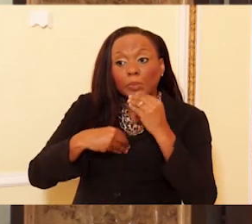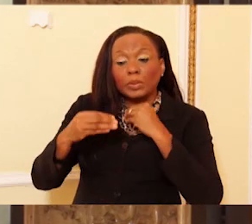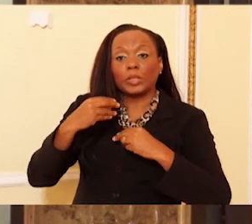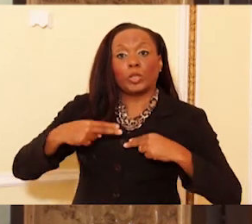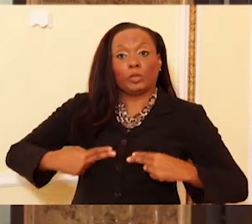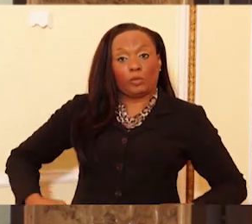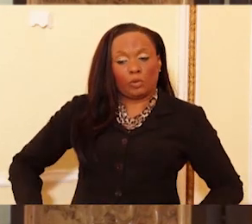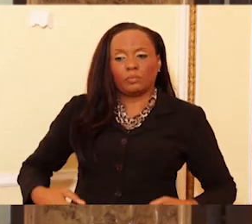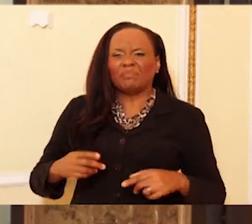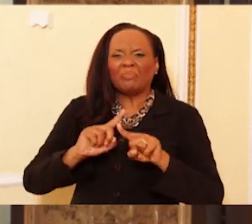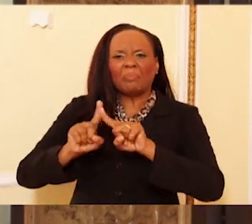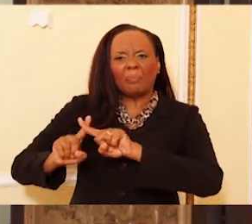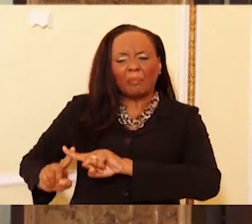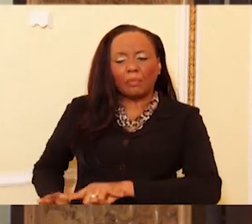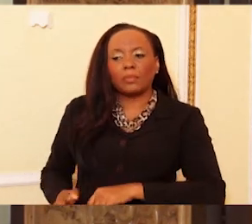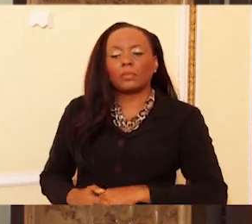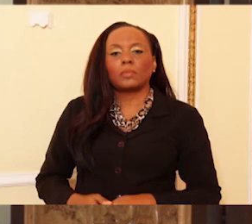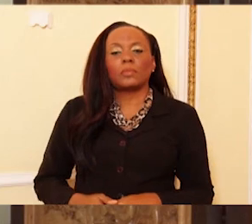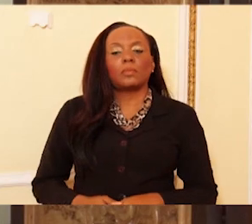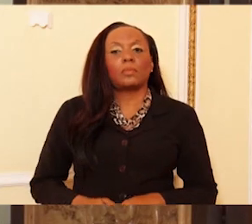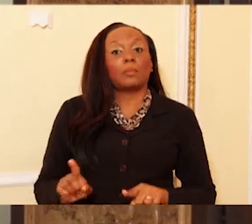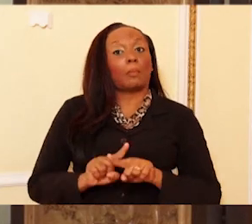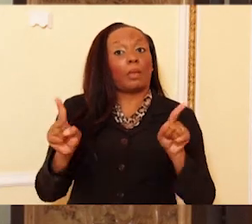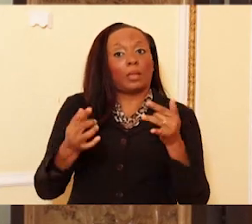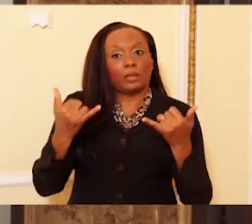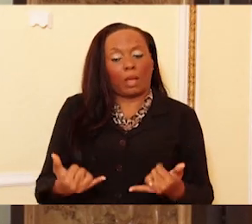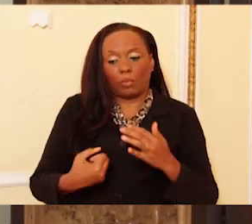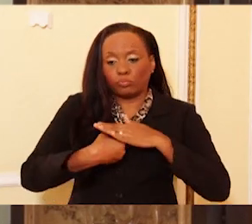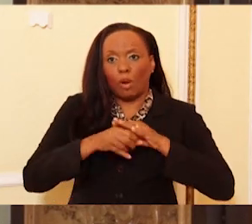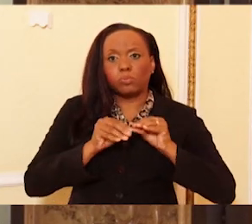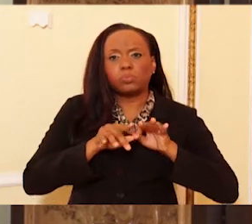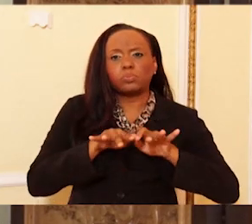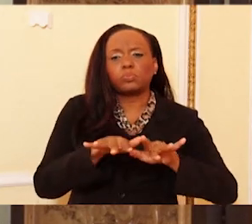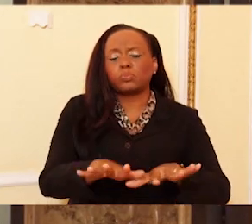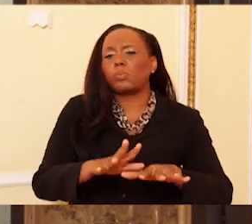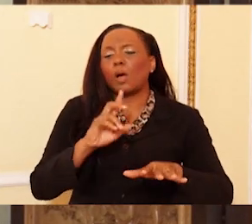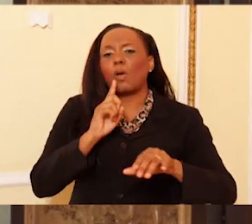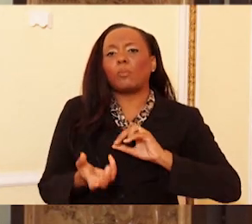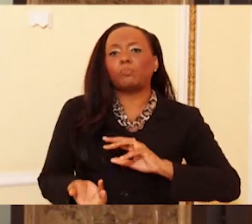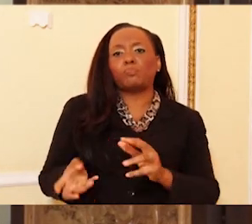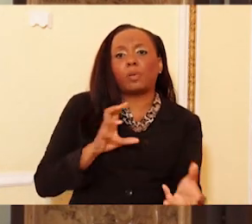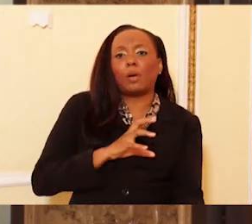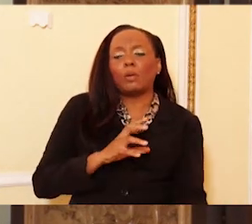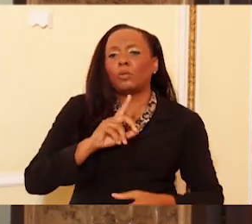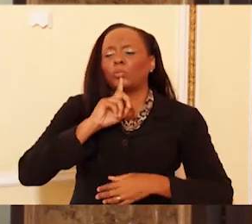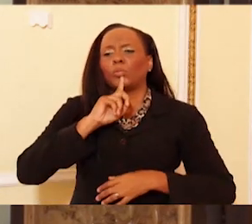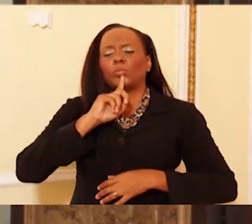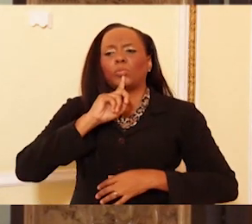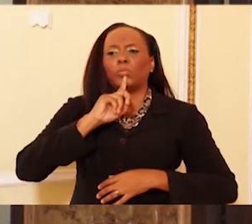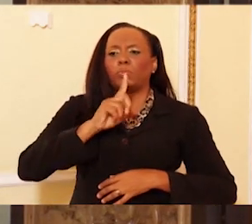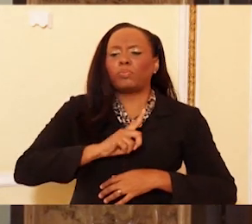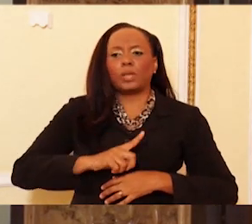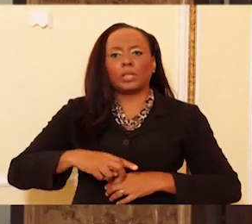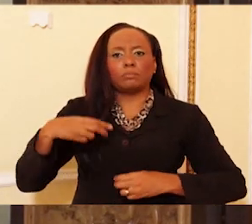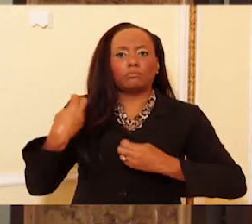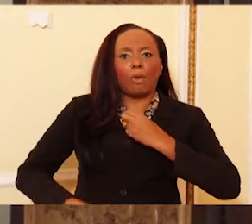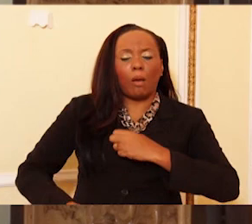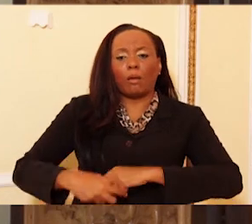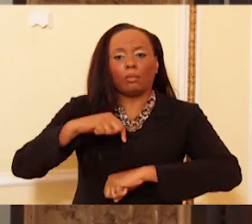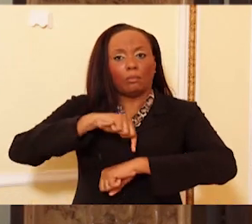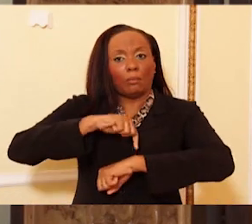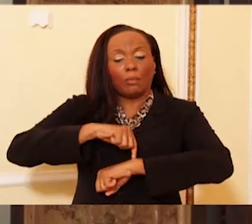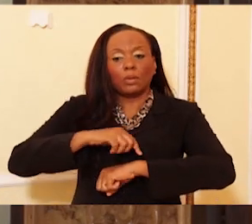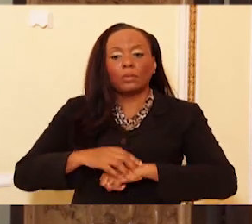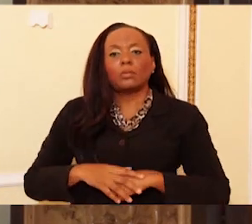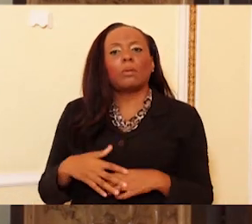Unfortunately, in the current dangerous times of this COVID-19 pandemic, we are in uncharted territory, and